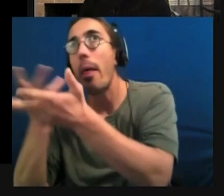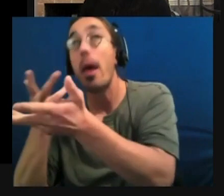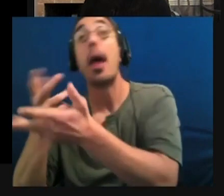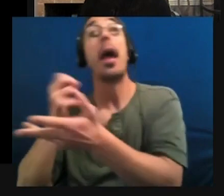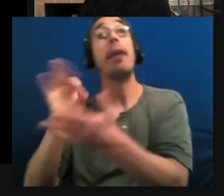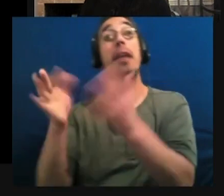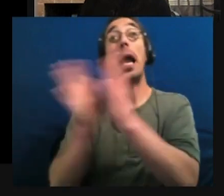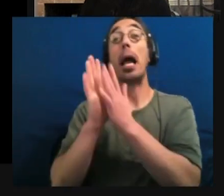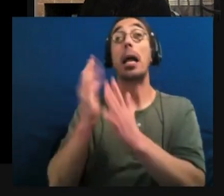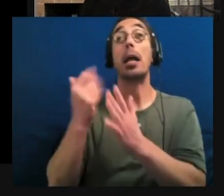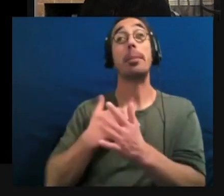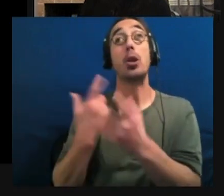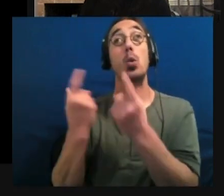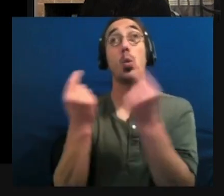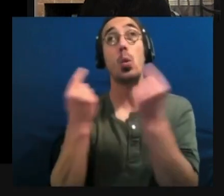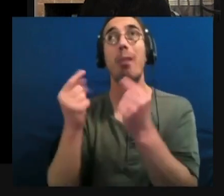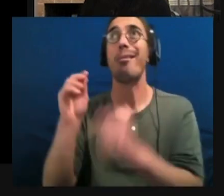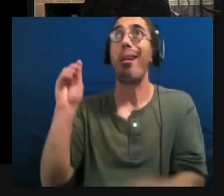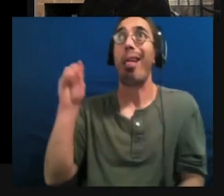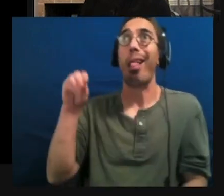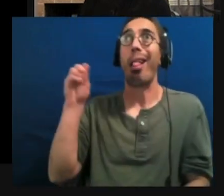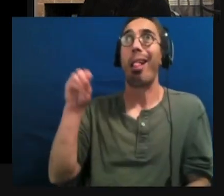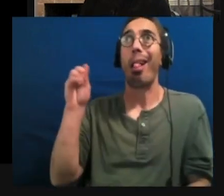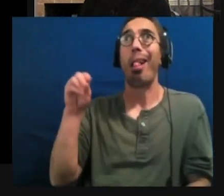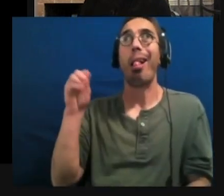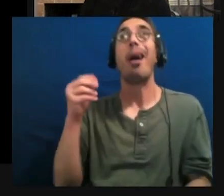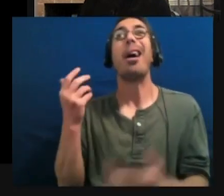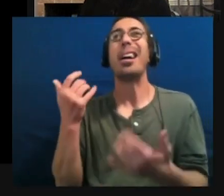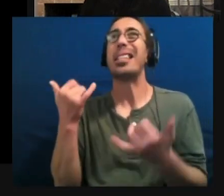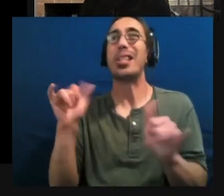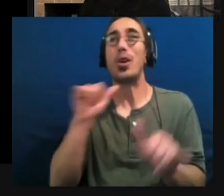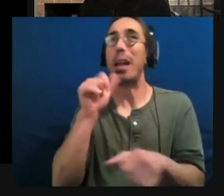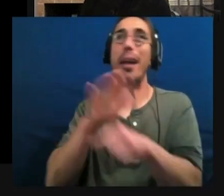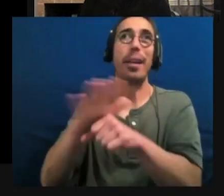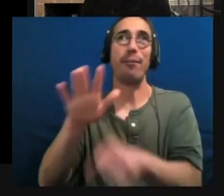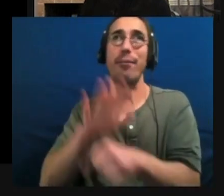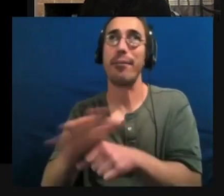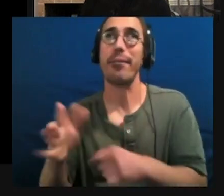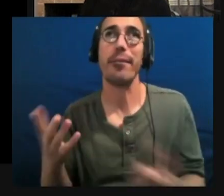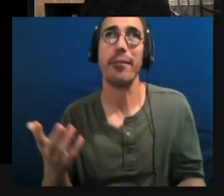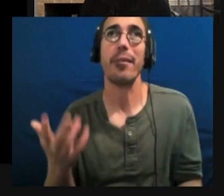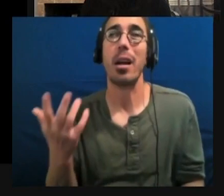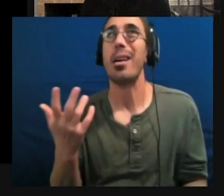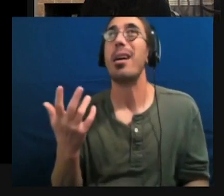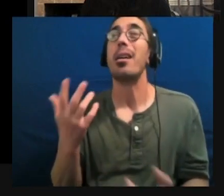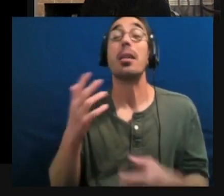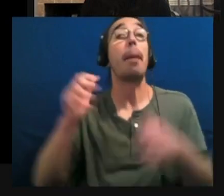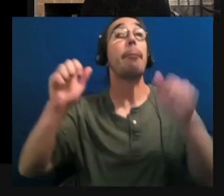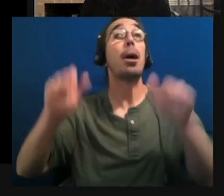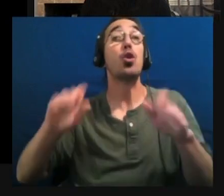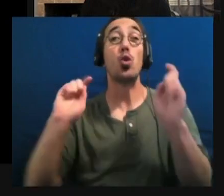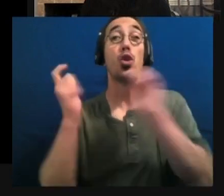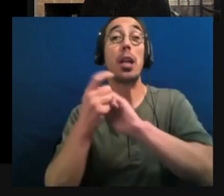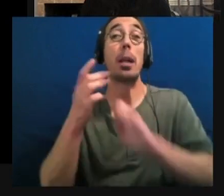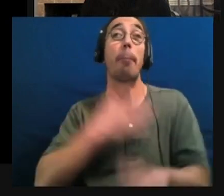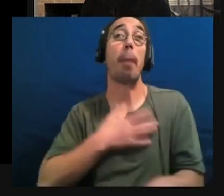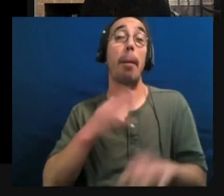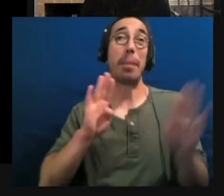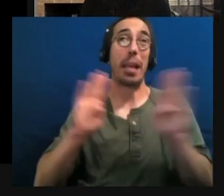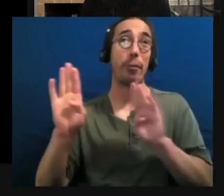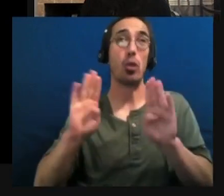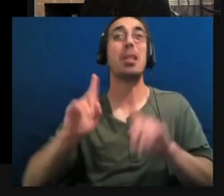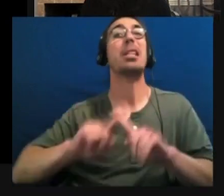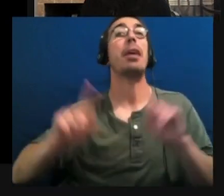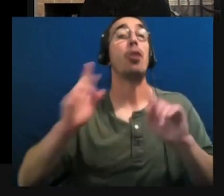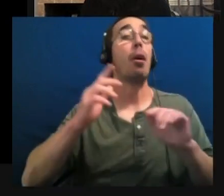something, nodding and smiling and being still won't cut it. The ability to change behavior is the difference between a lifetime